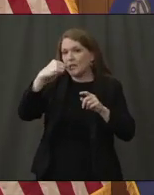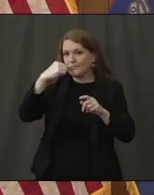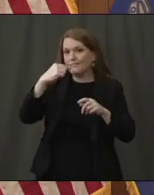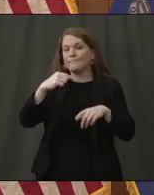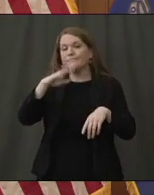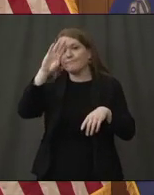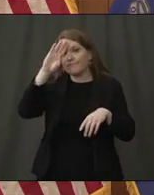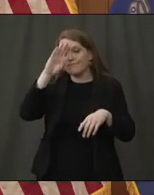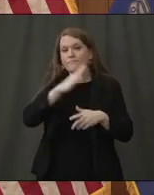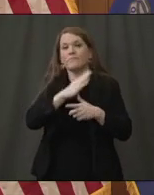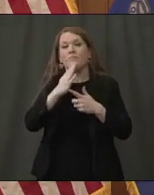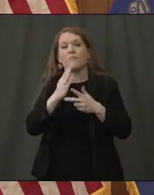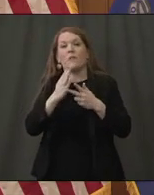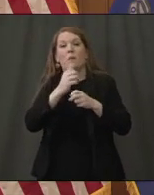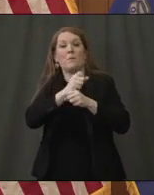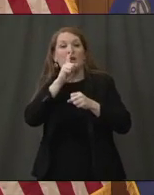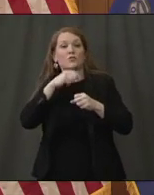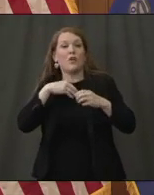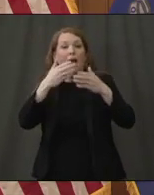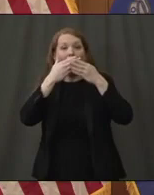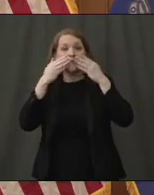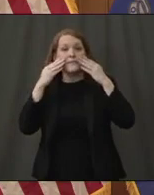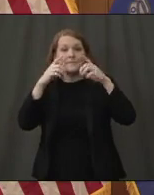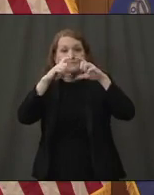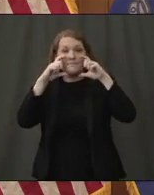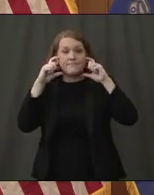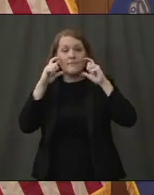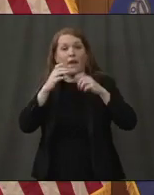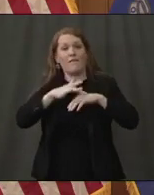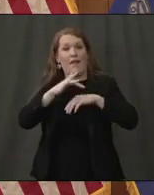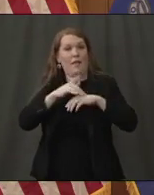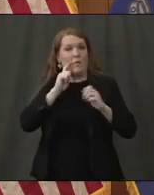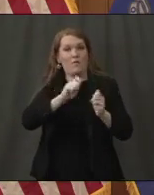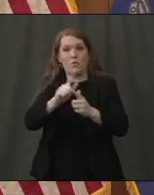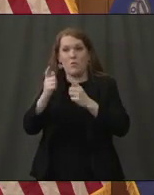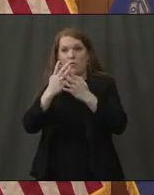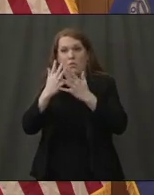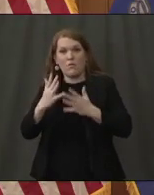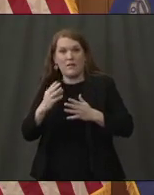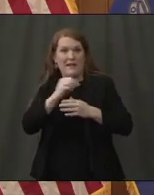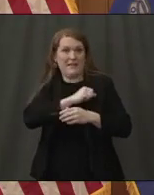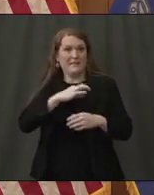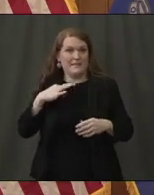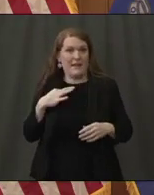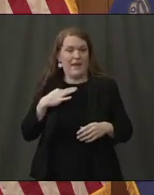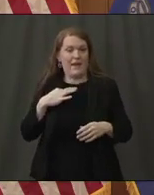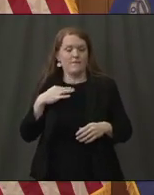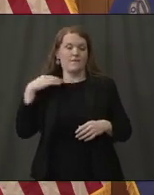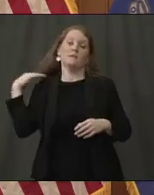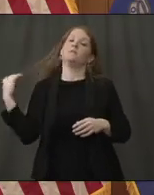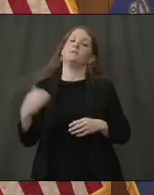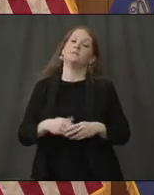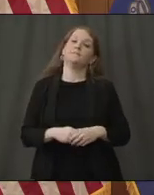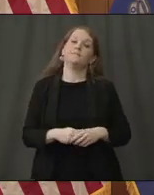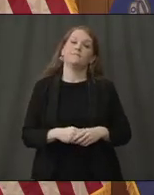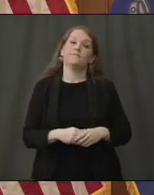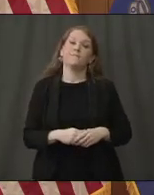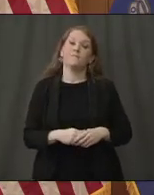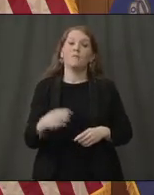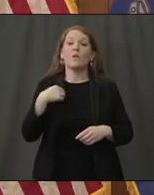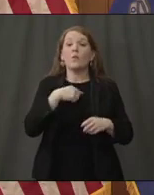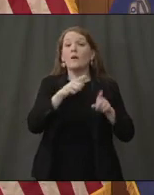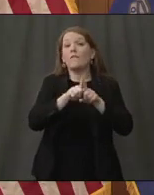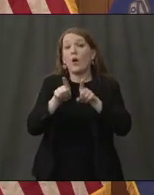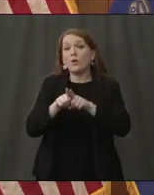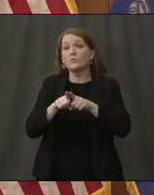offender population. To minimize the impact of these necessary restrictions, we've also provided 2 free